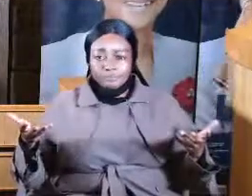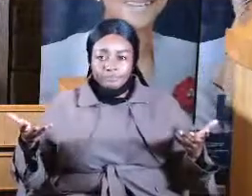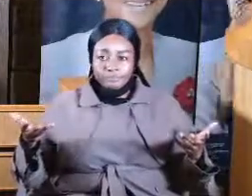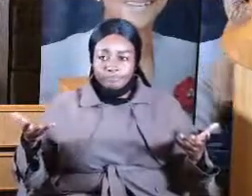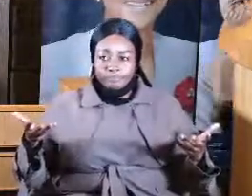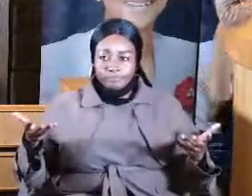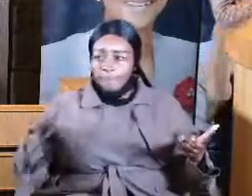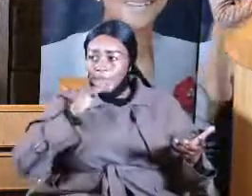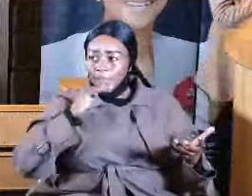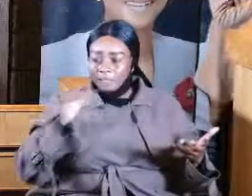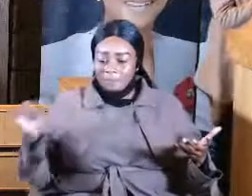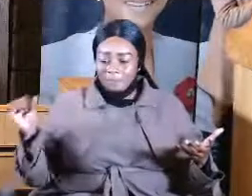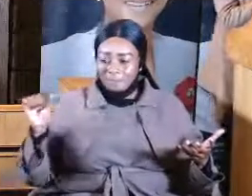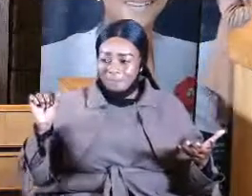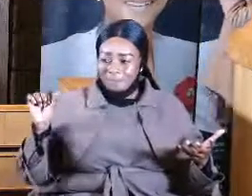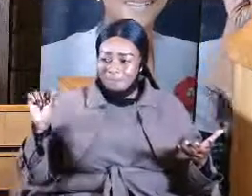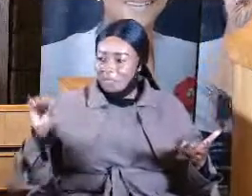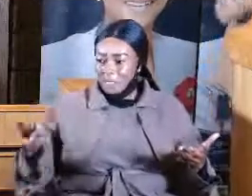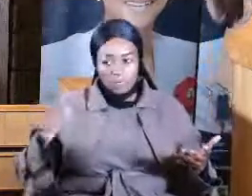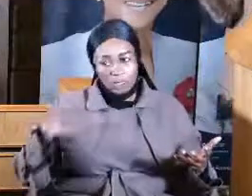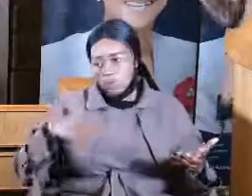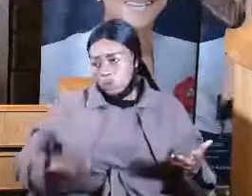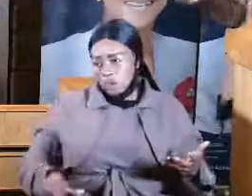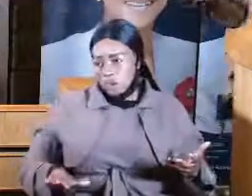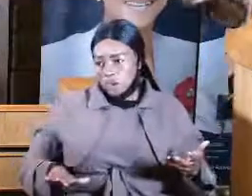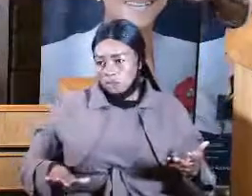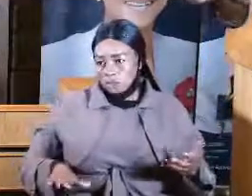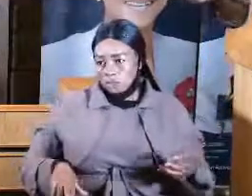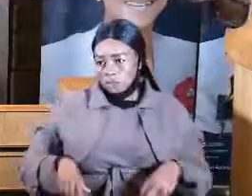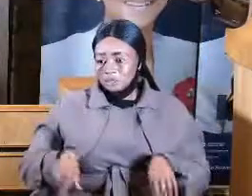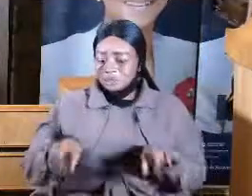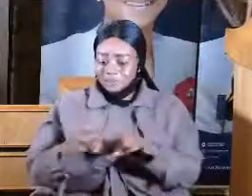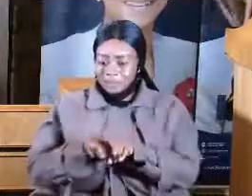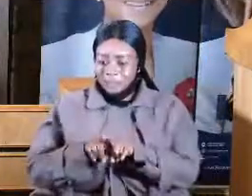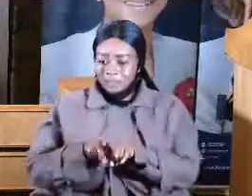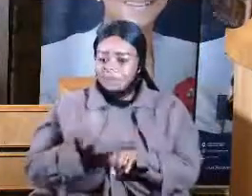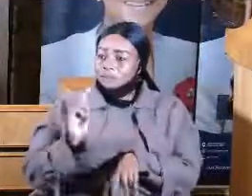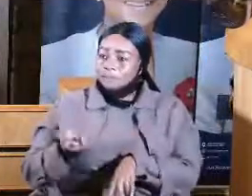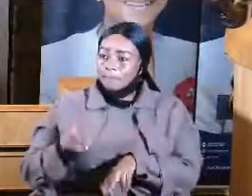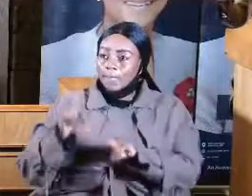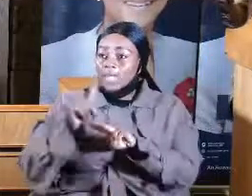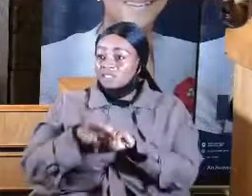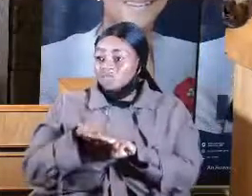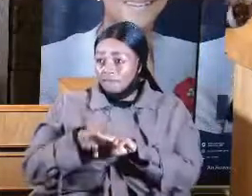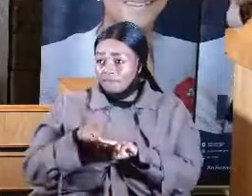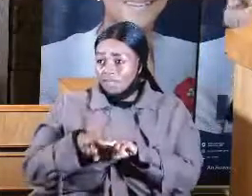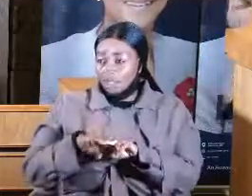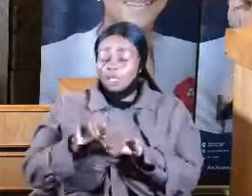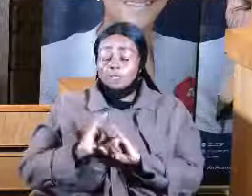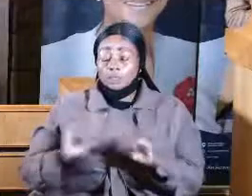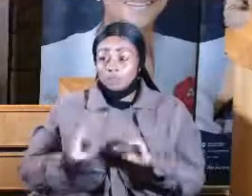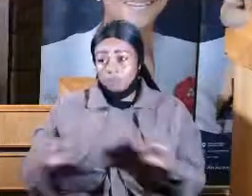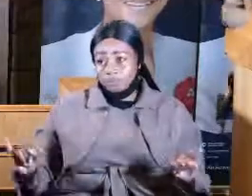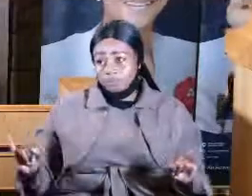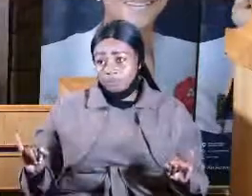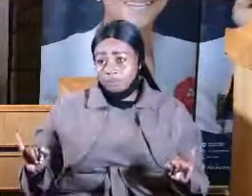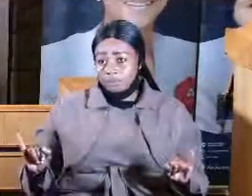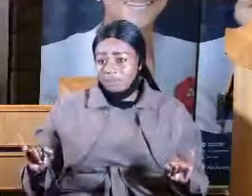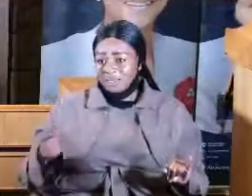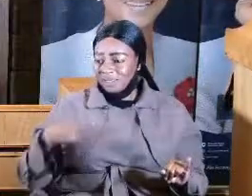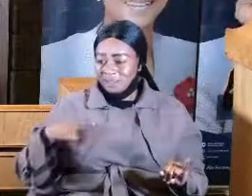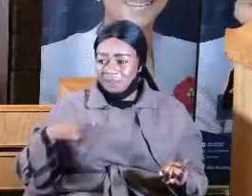back to that facility. And HIV is a big problem in our country. And then they end up